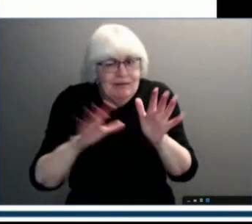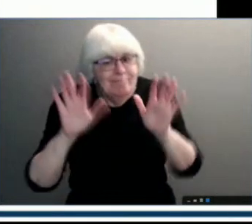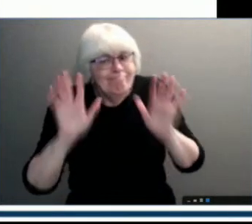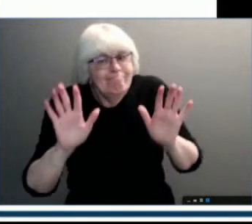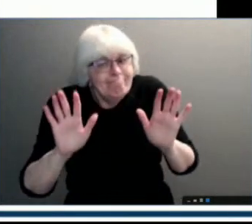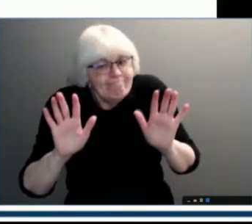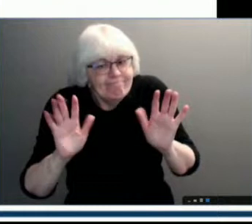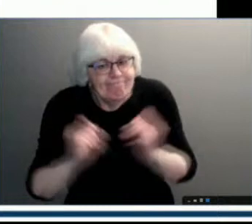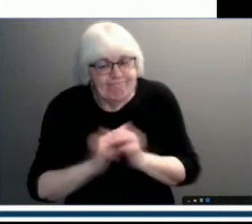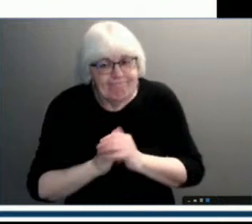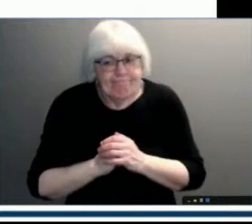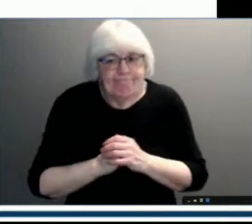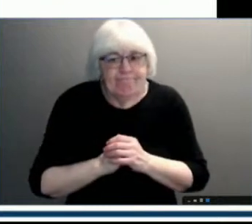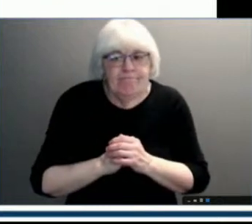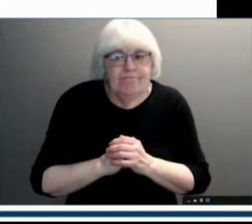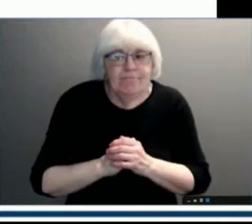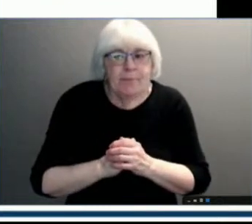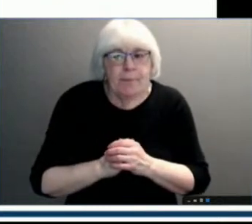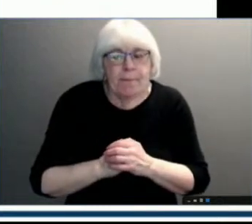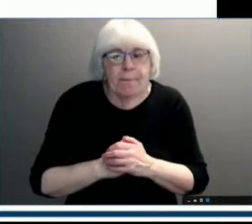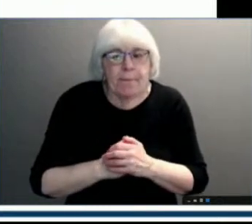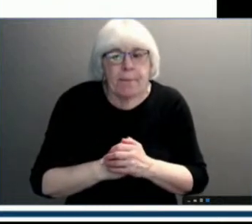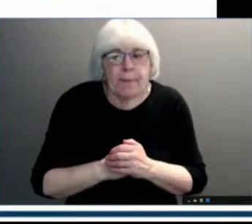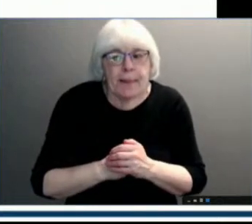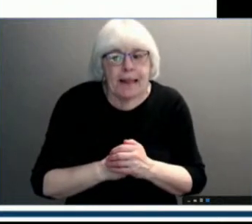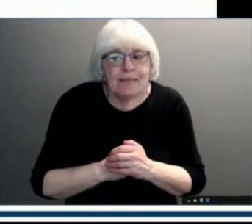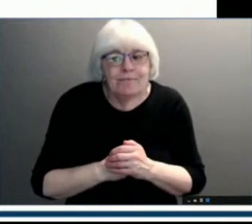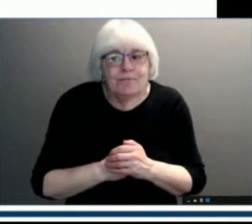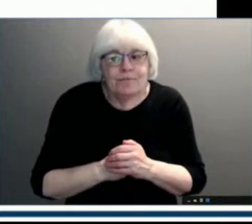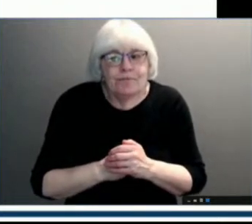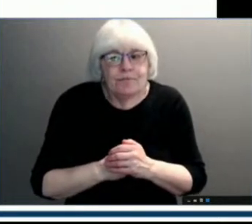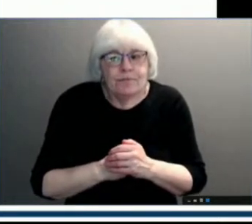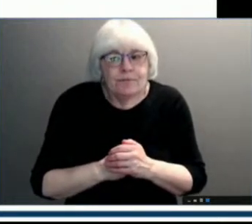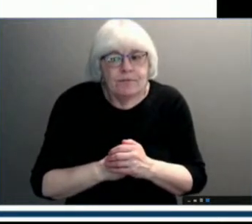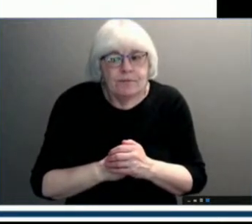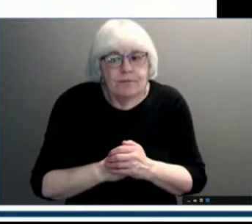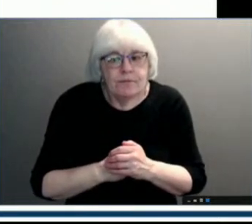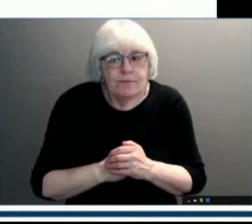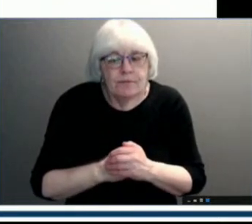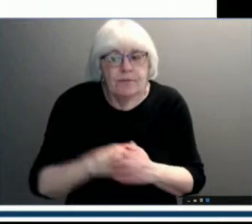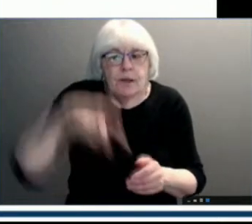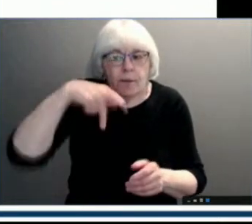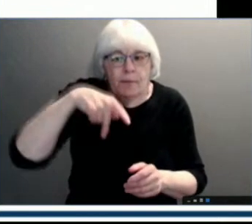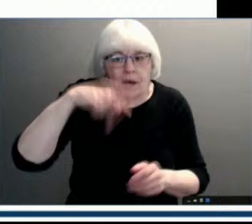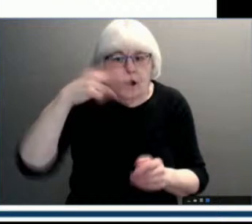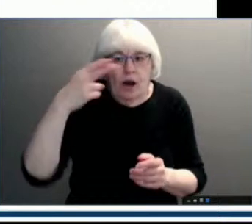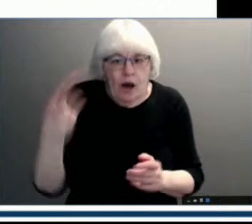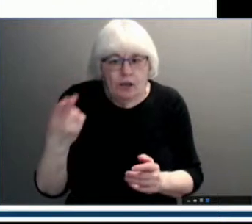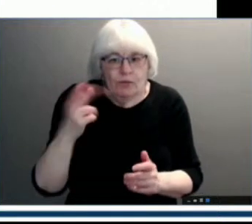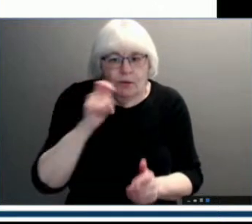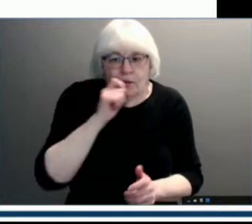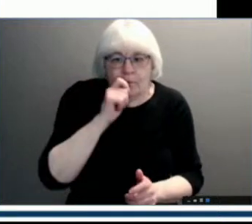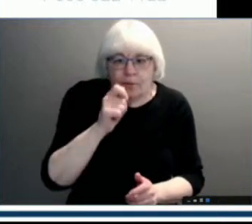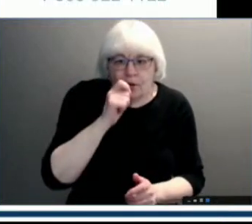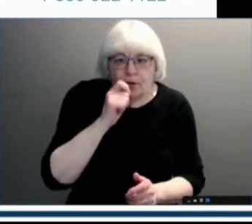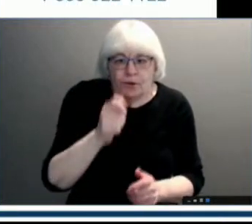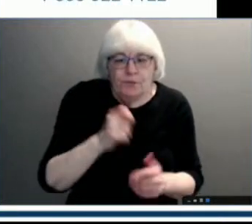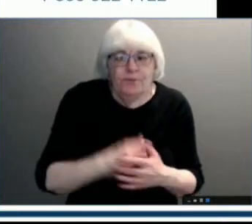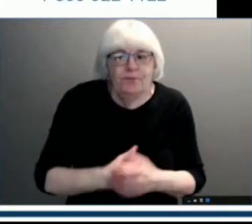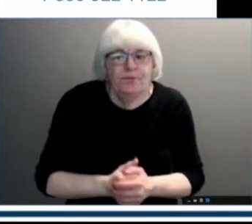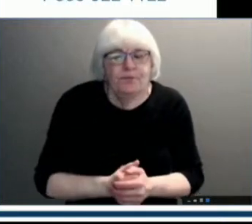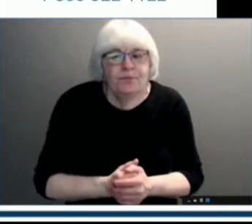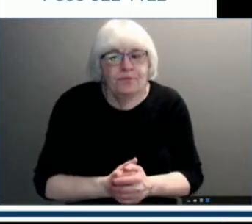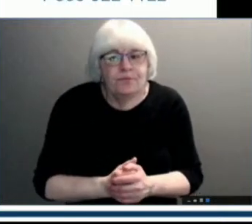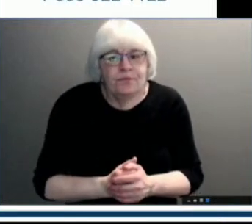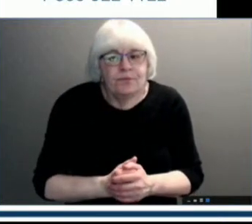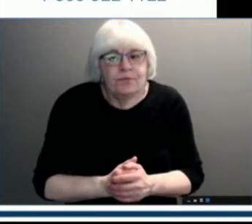Okay, next we'll move to Drake Lathers with the Port Hawkesbury Reporter. Go ahead, Drake. I know you made corrections on the requirement to report